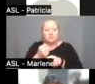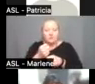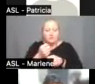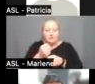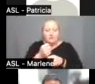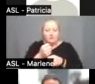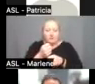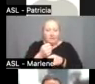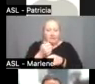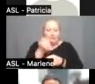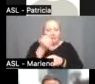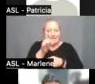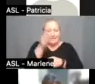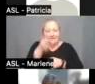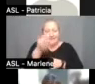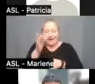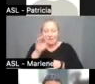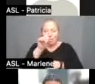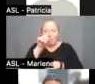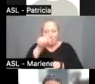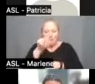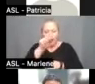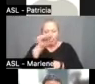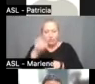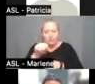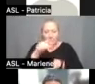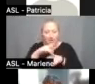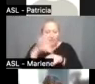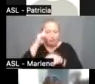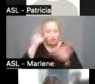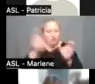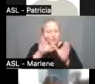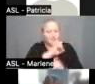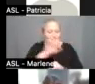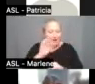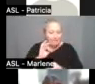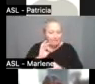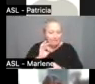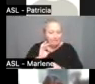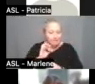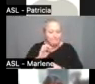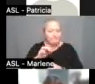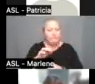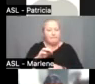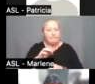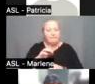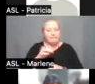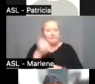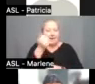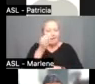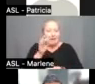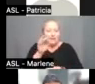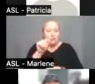in 1819 we had a 1.3 percent vacancy for certificated staff um you know 19 20